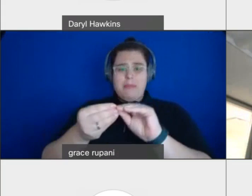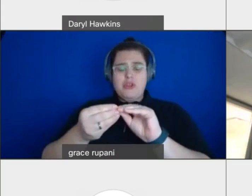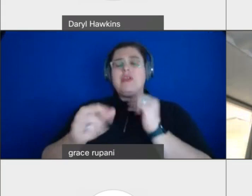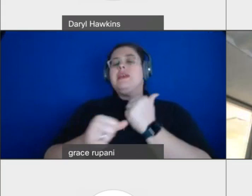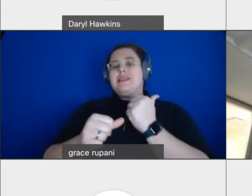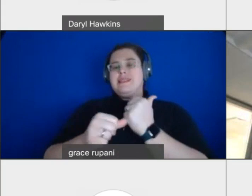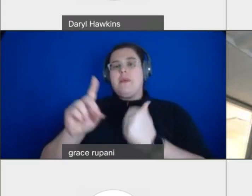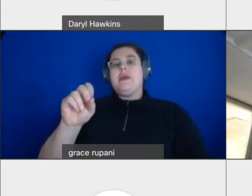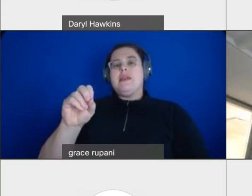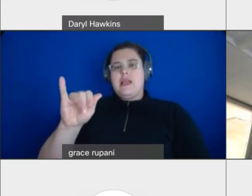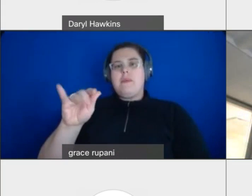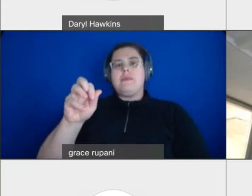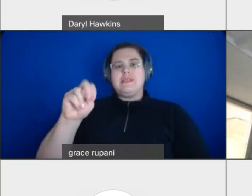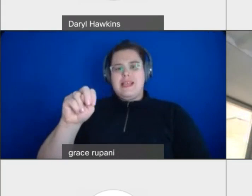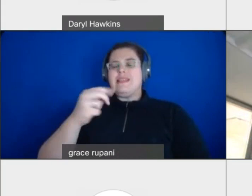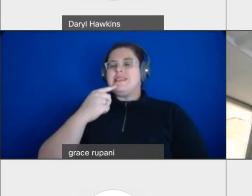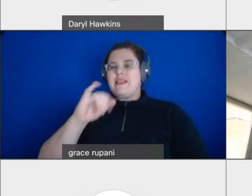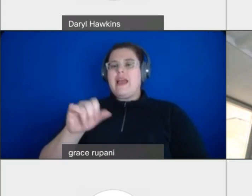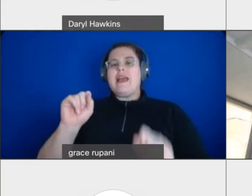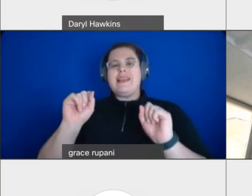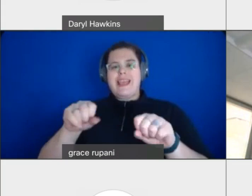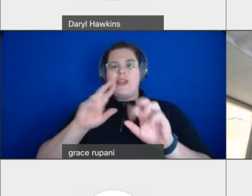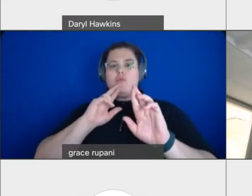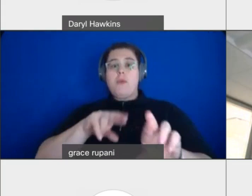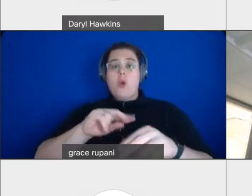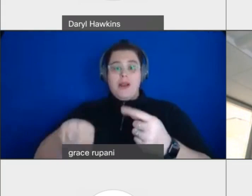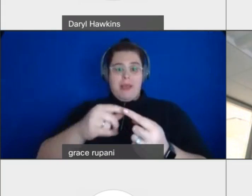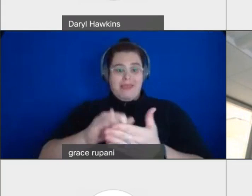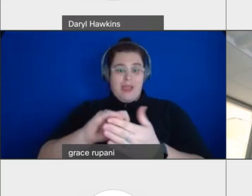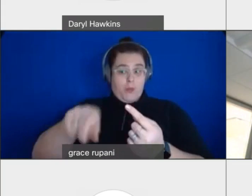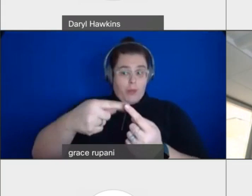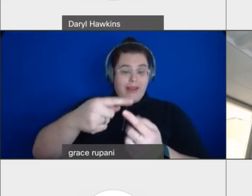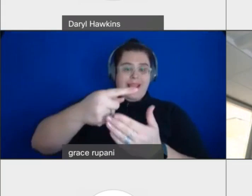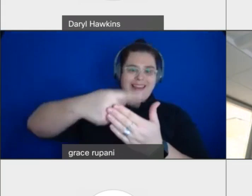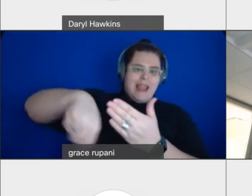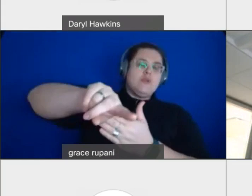report out on the exact number next week on Wednesday.